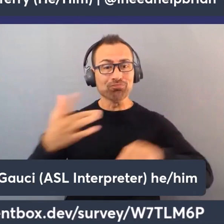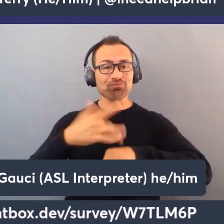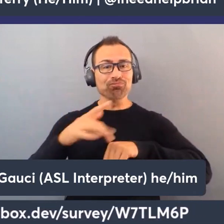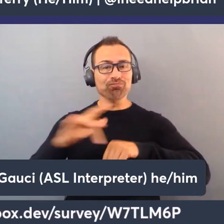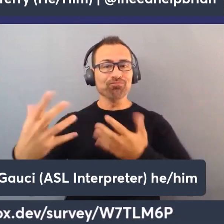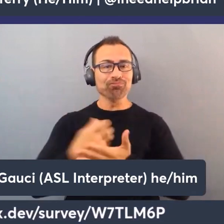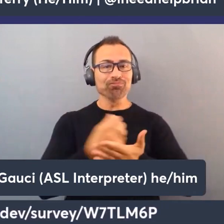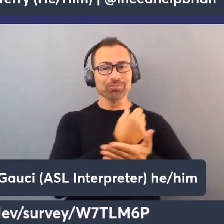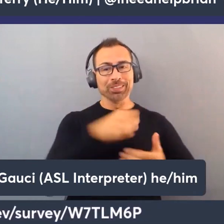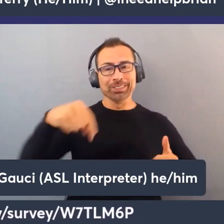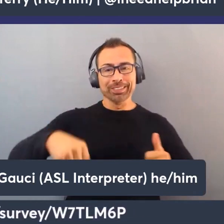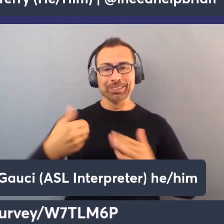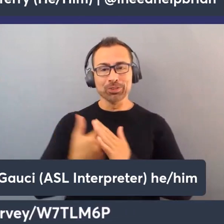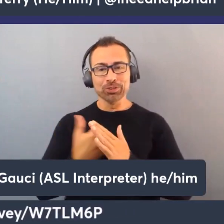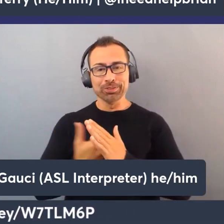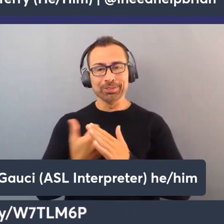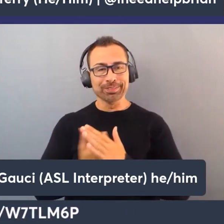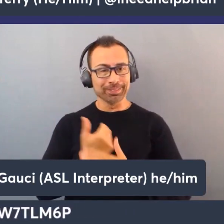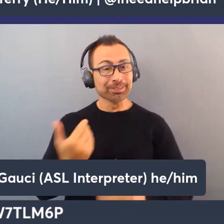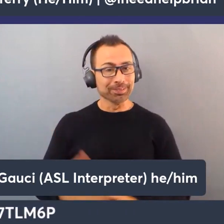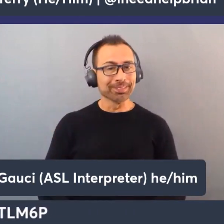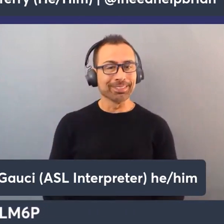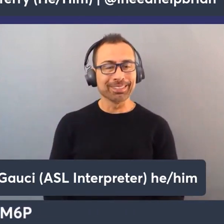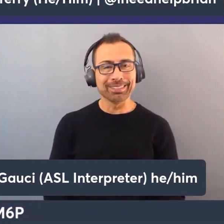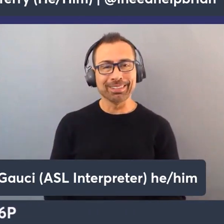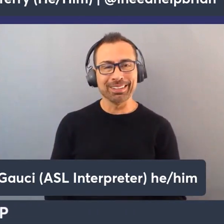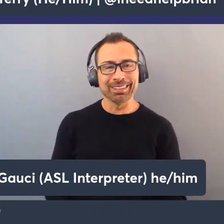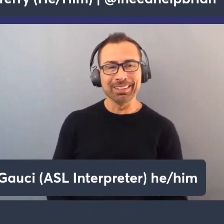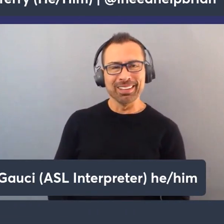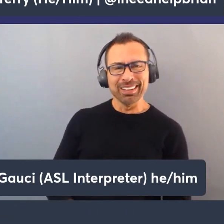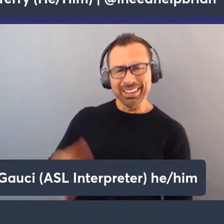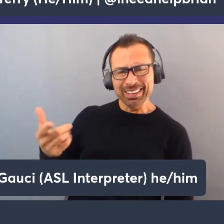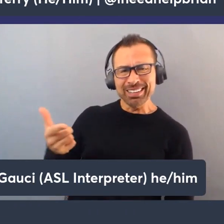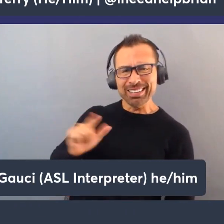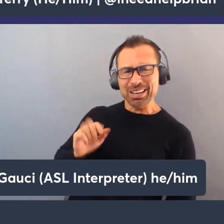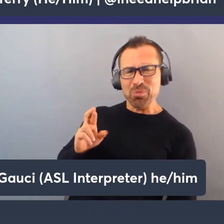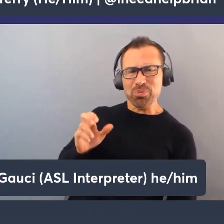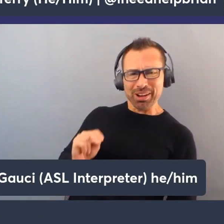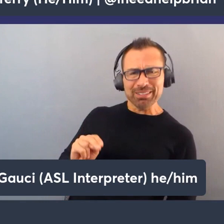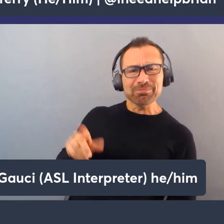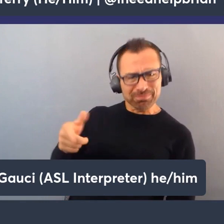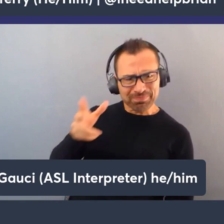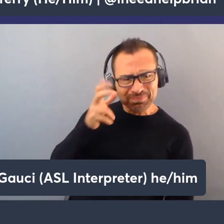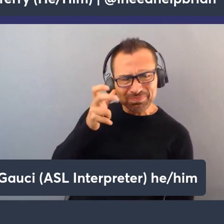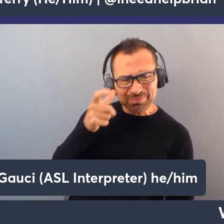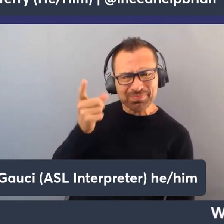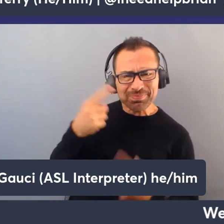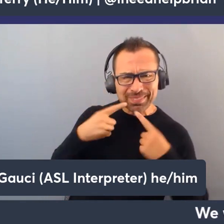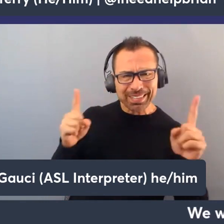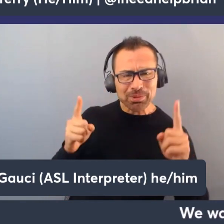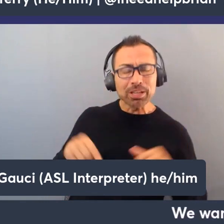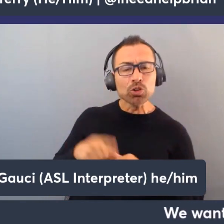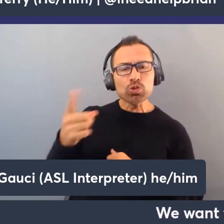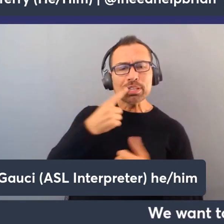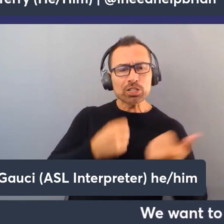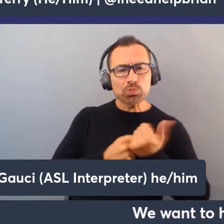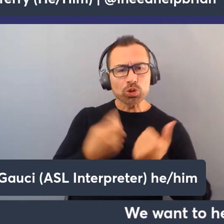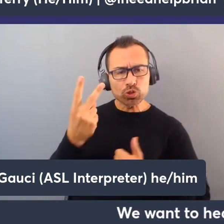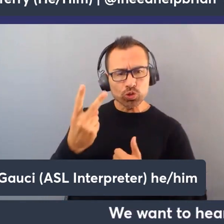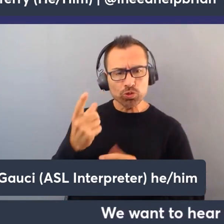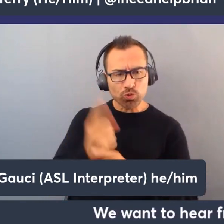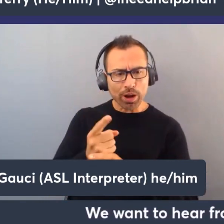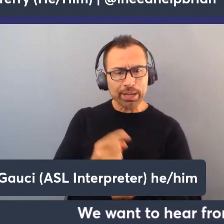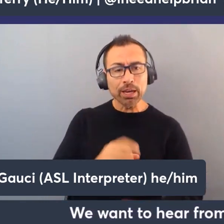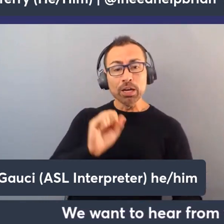fresh. Yeah. I heard about that announcement too. And you said it supports two different things, right? Spark and Hive, right?